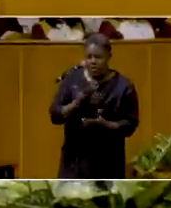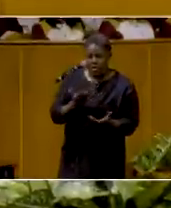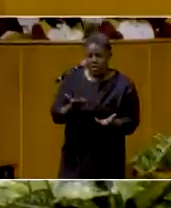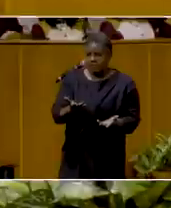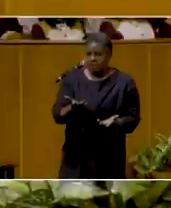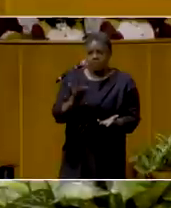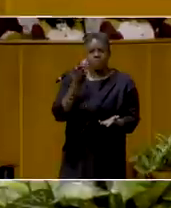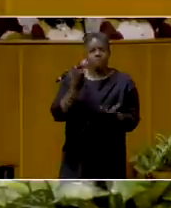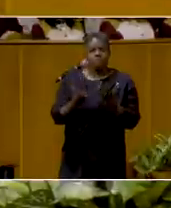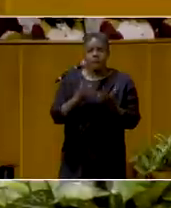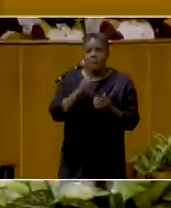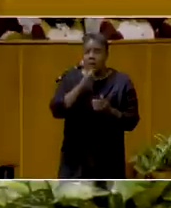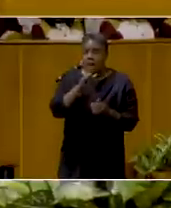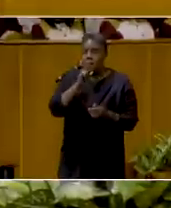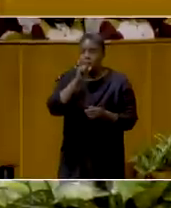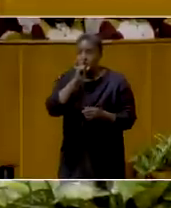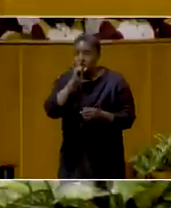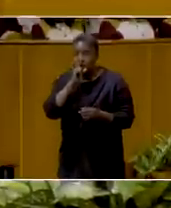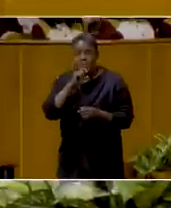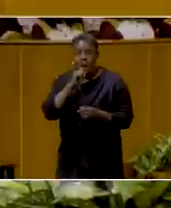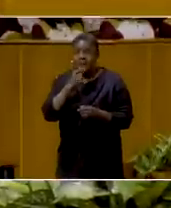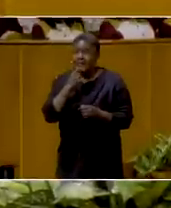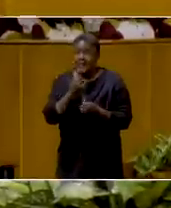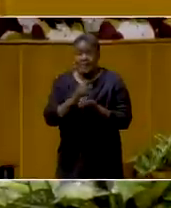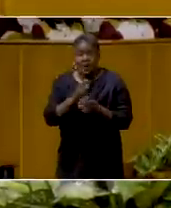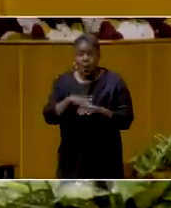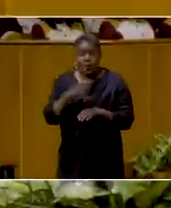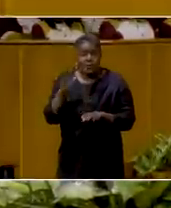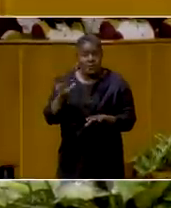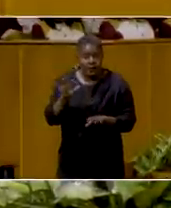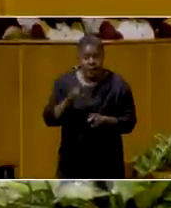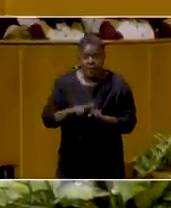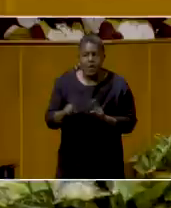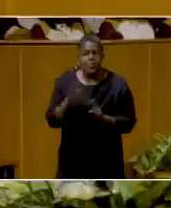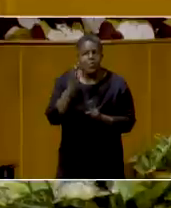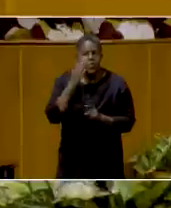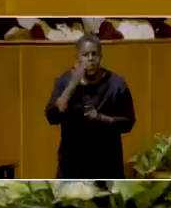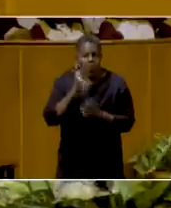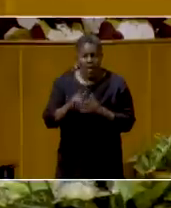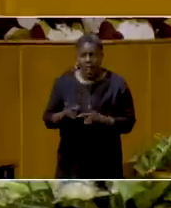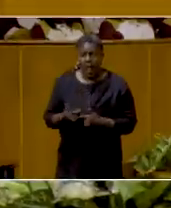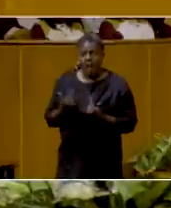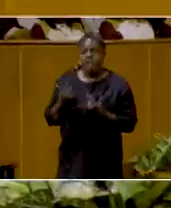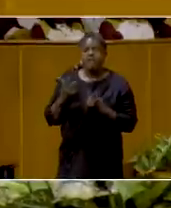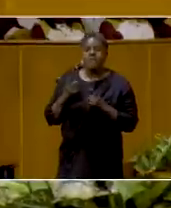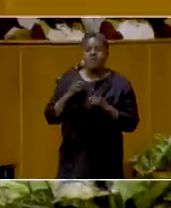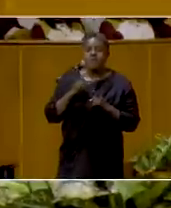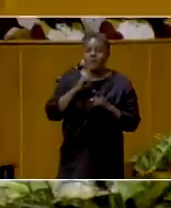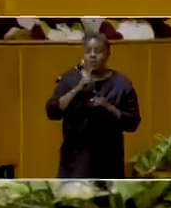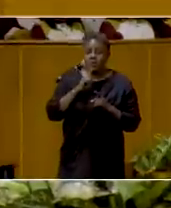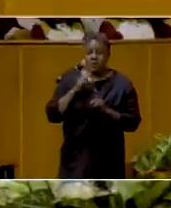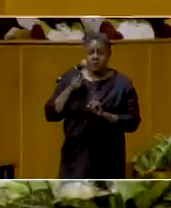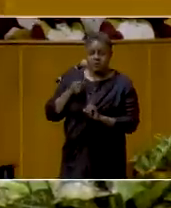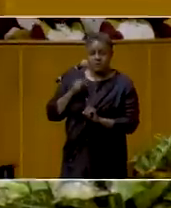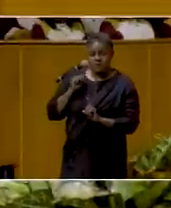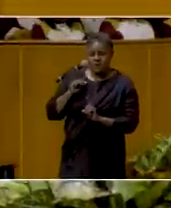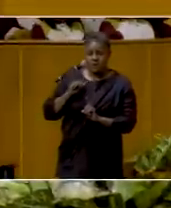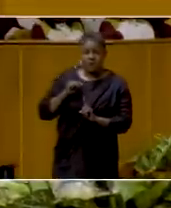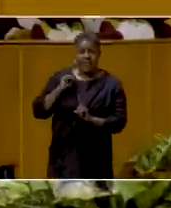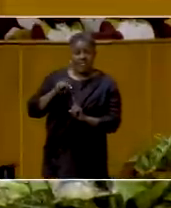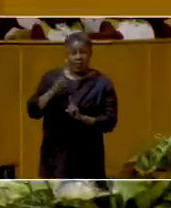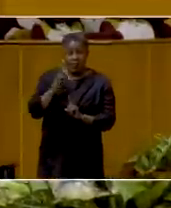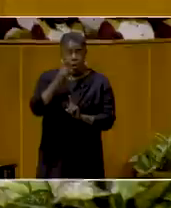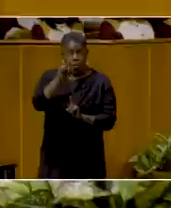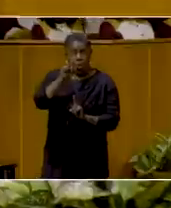where you may not testify on Sunday, but you know that life revolves around this question.